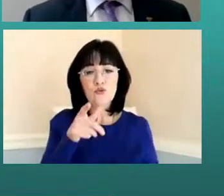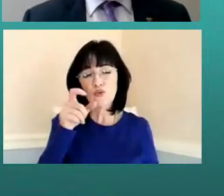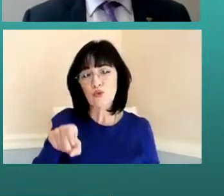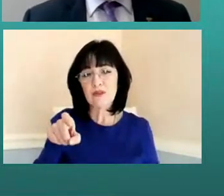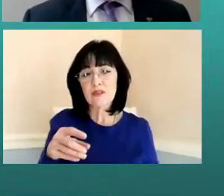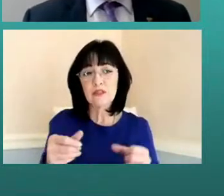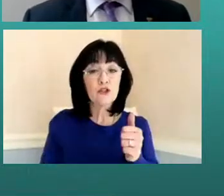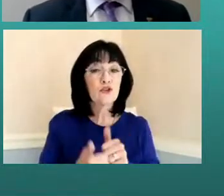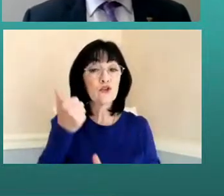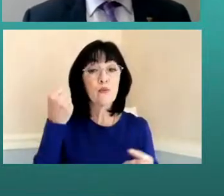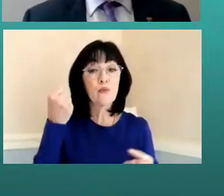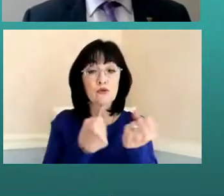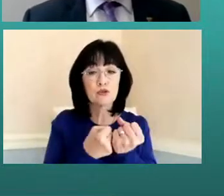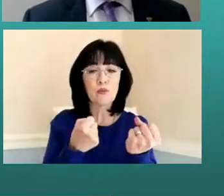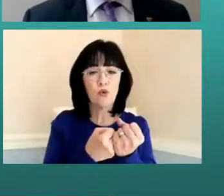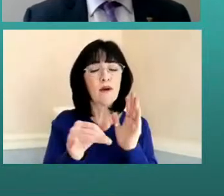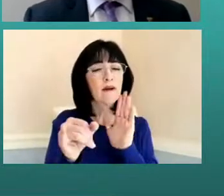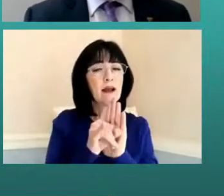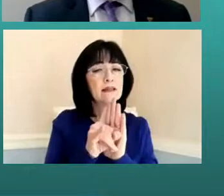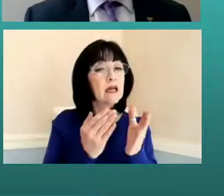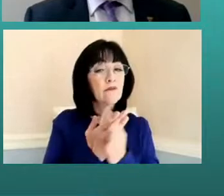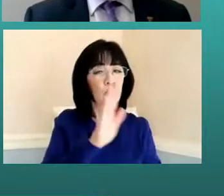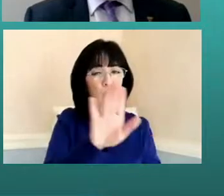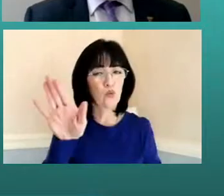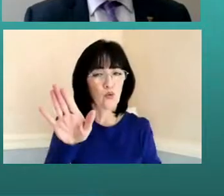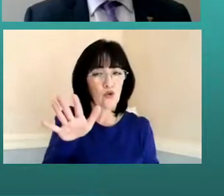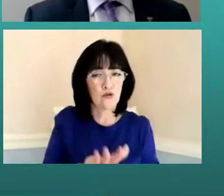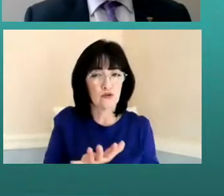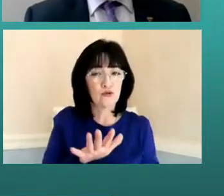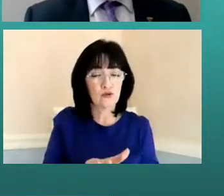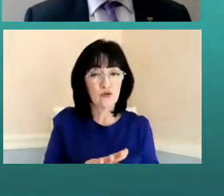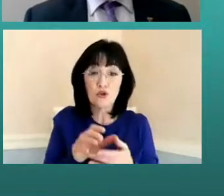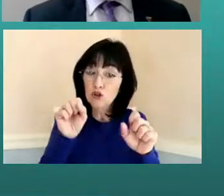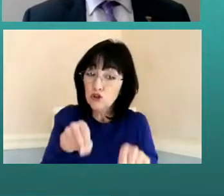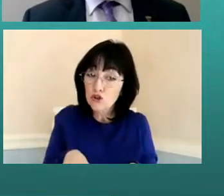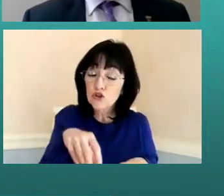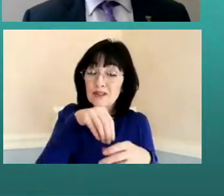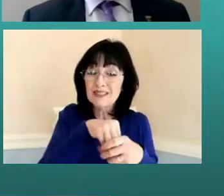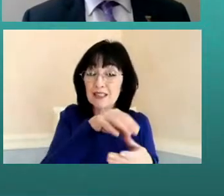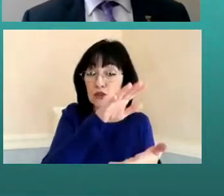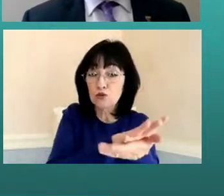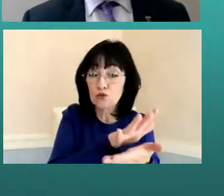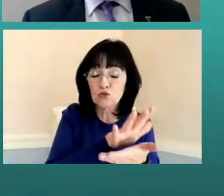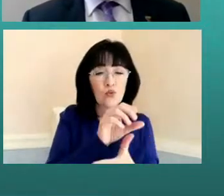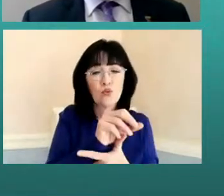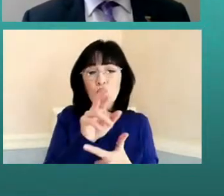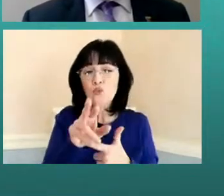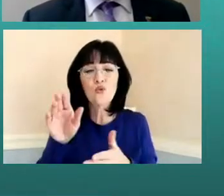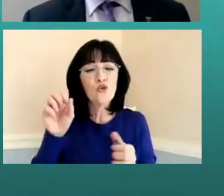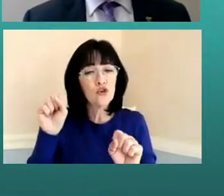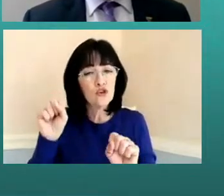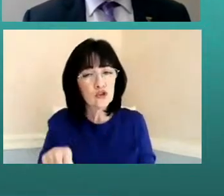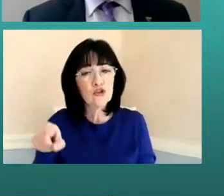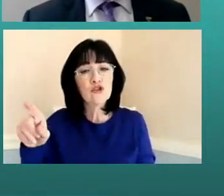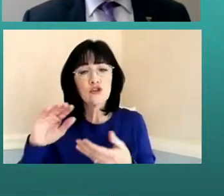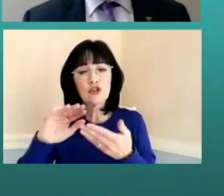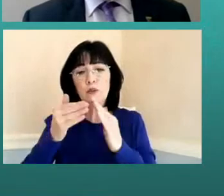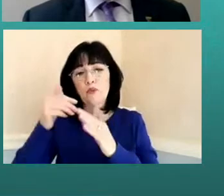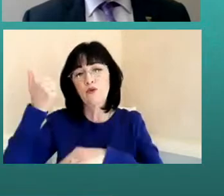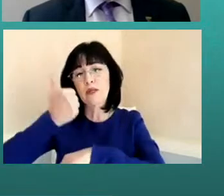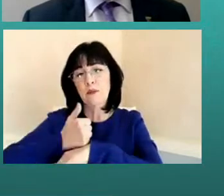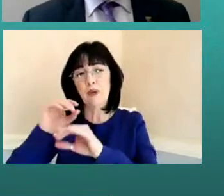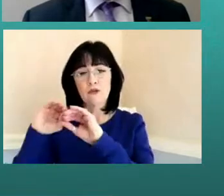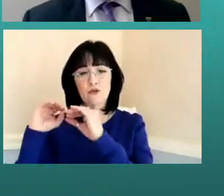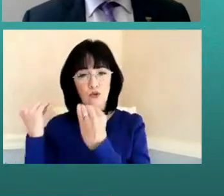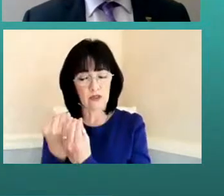as identified by their schools. This could be in their school or a community-based organization. Rigorous research provides strong